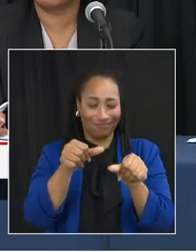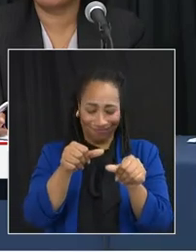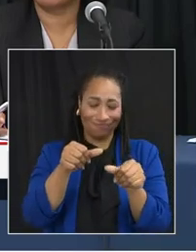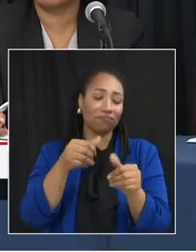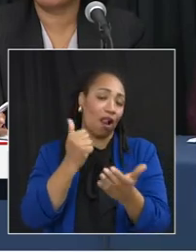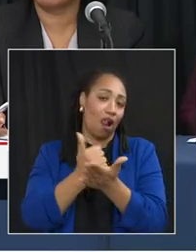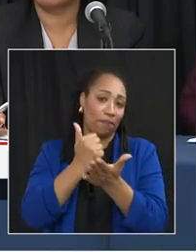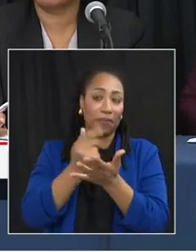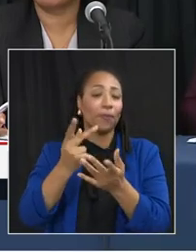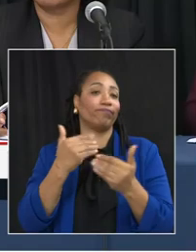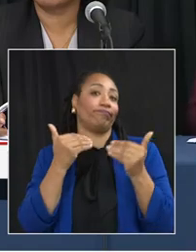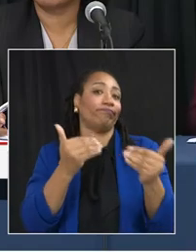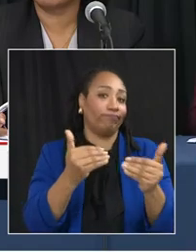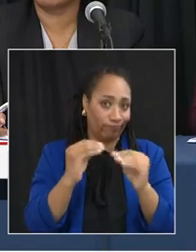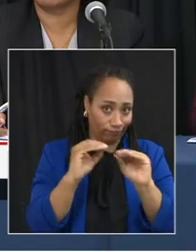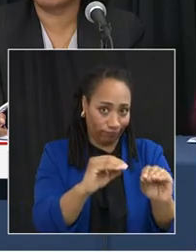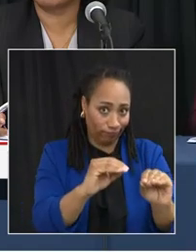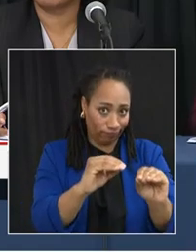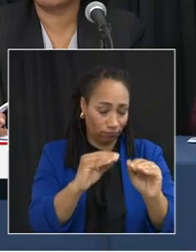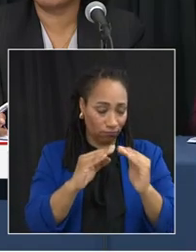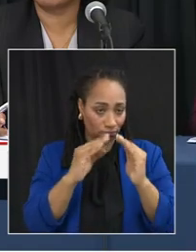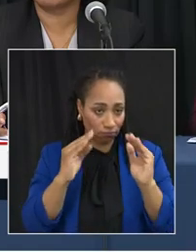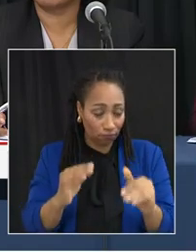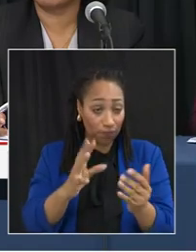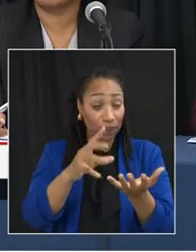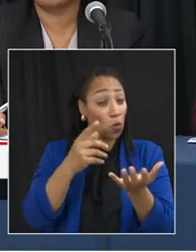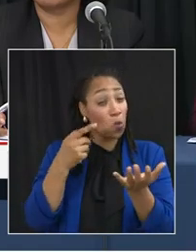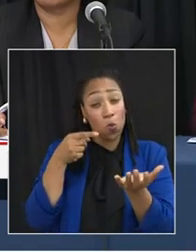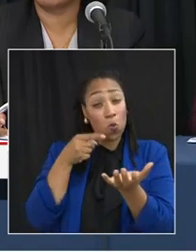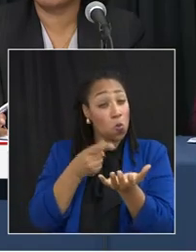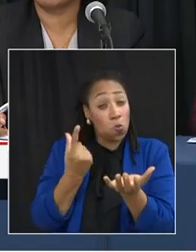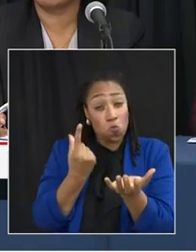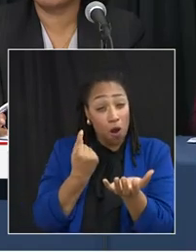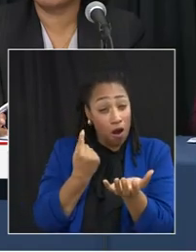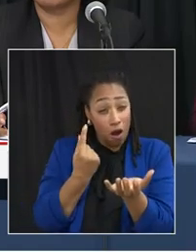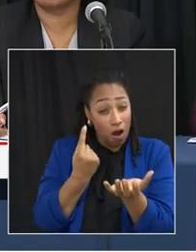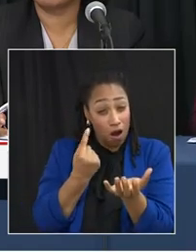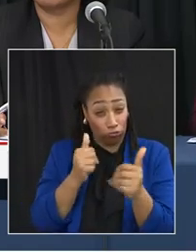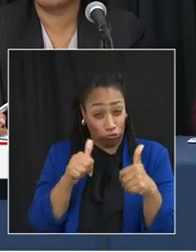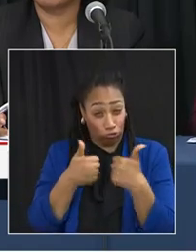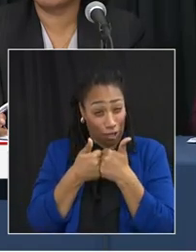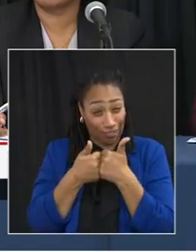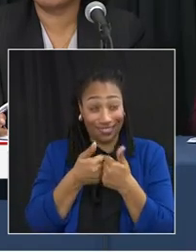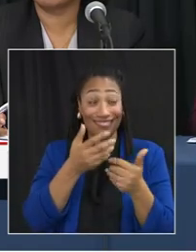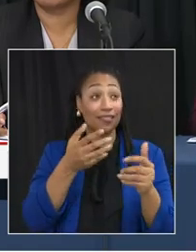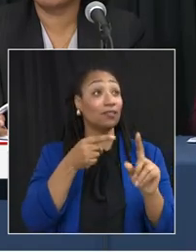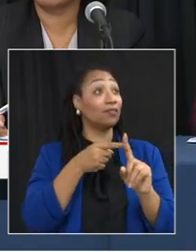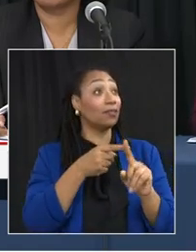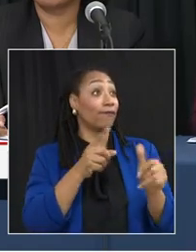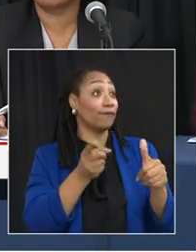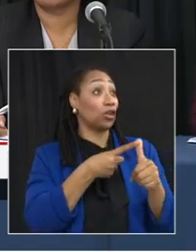will do, the challenge with the first come, first serve, is that individuals would go shopping for homes believing they had the